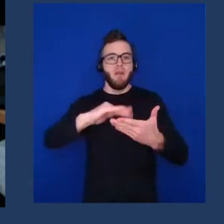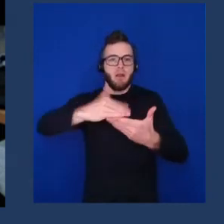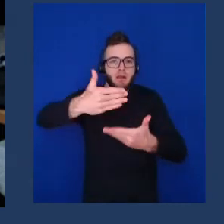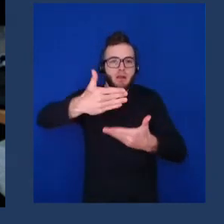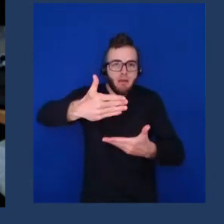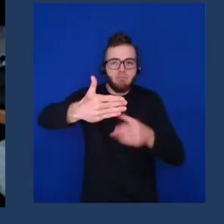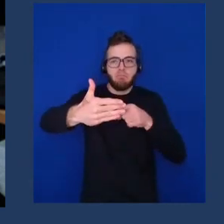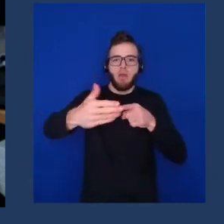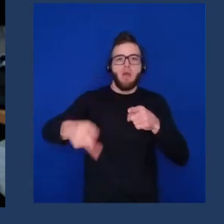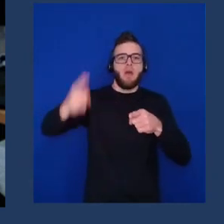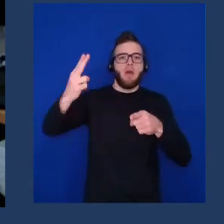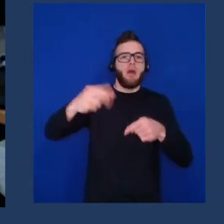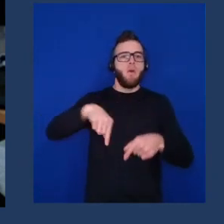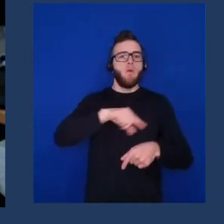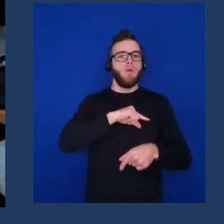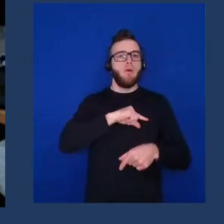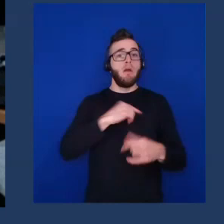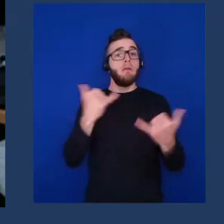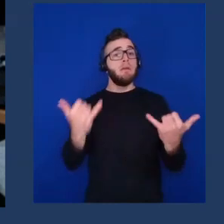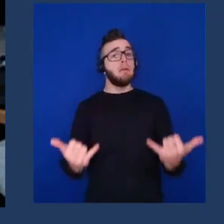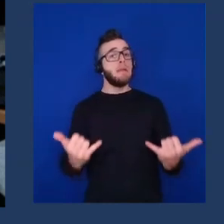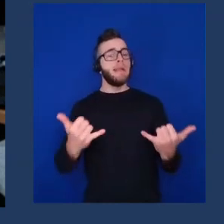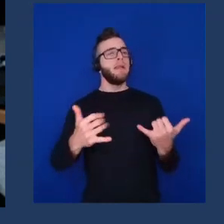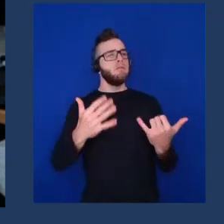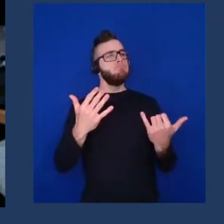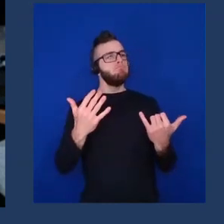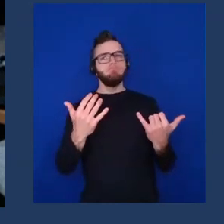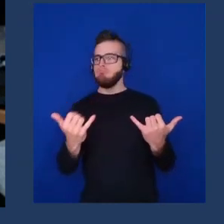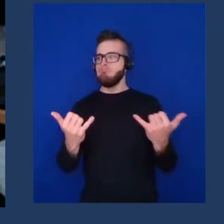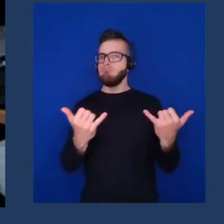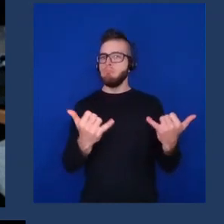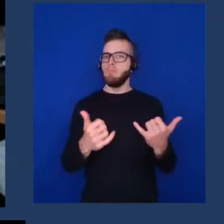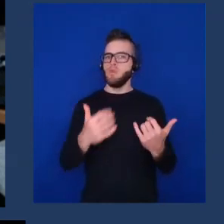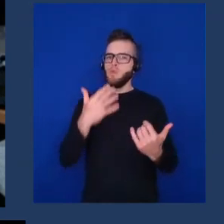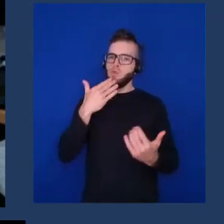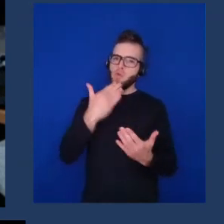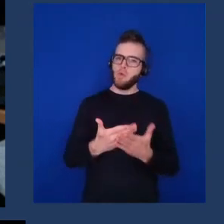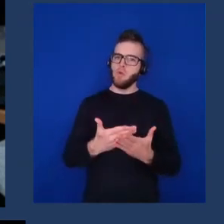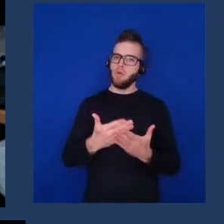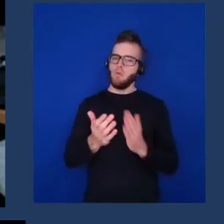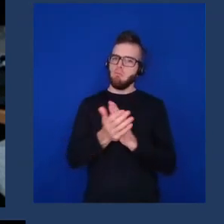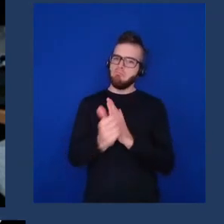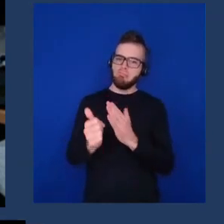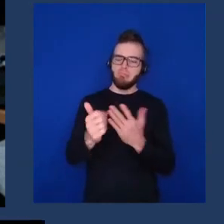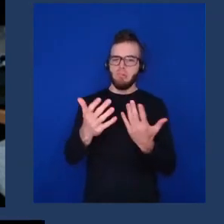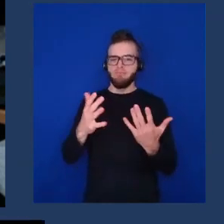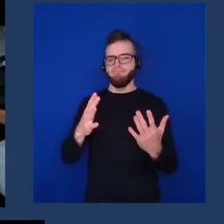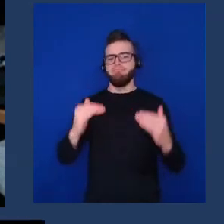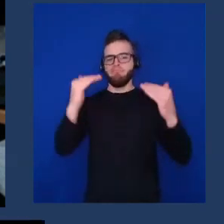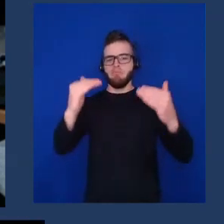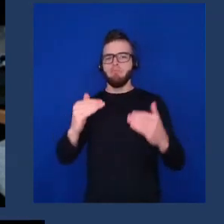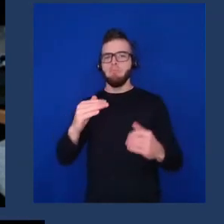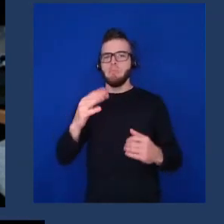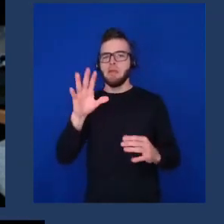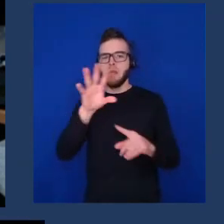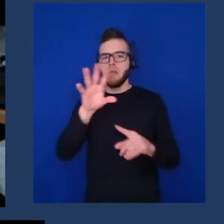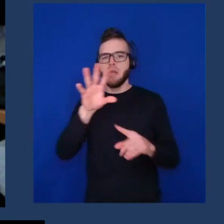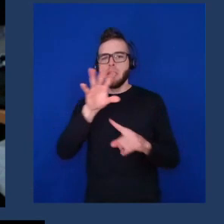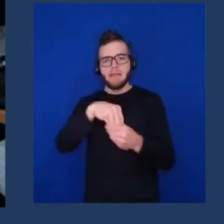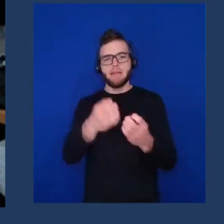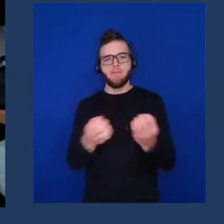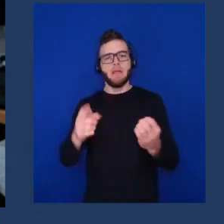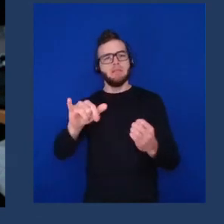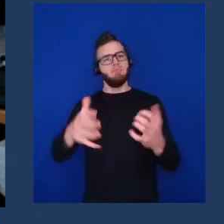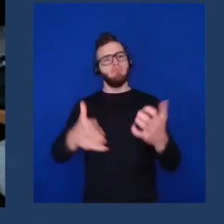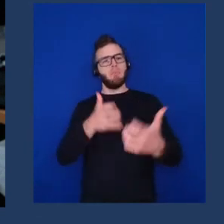got pretty good cameras in most devices, and they serve most people's needs. And we sort of think of them as being free because we already